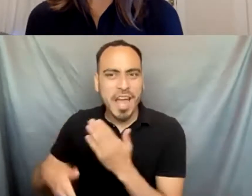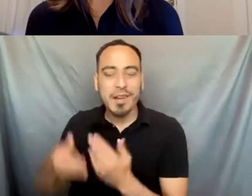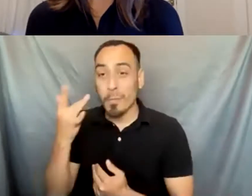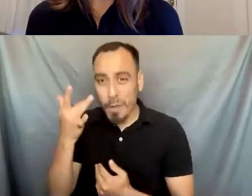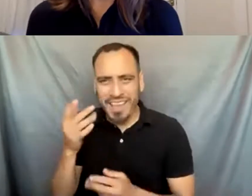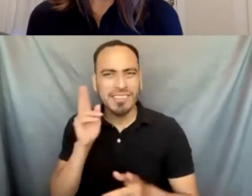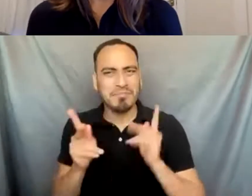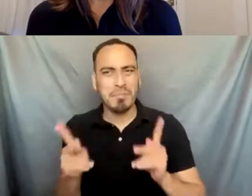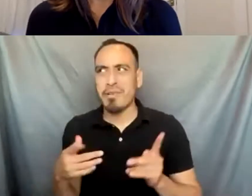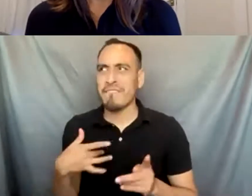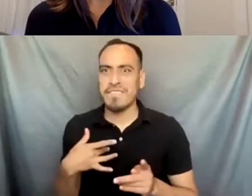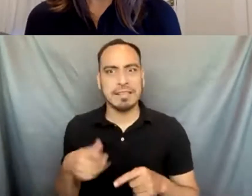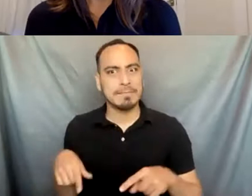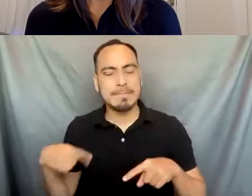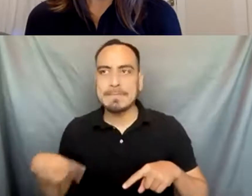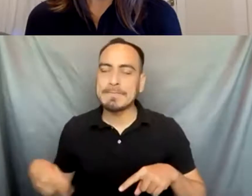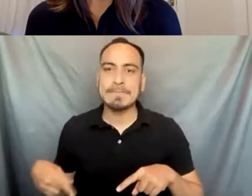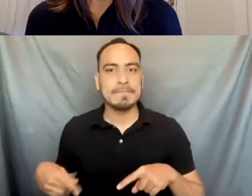They